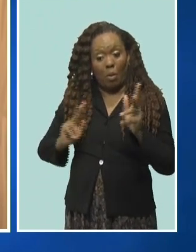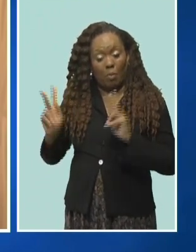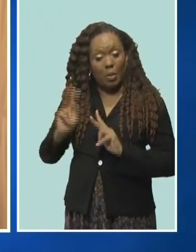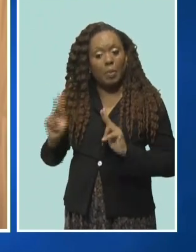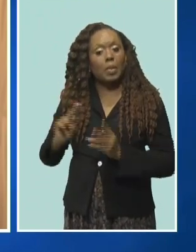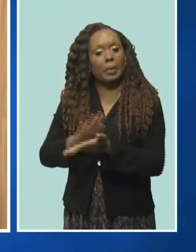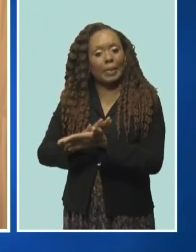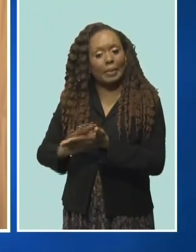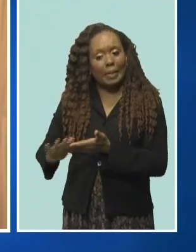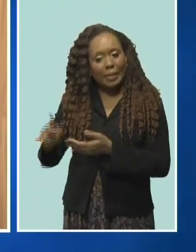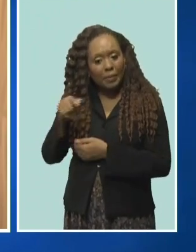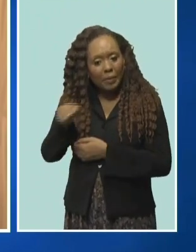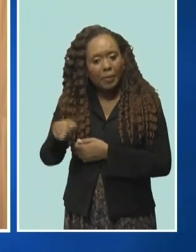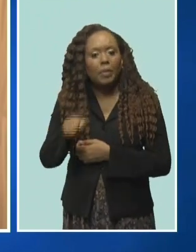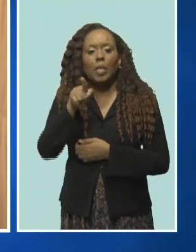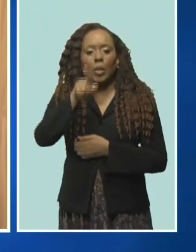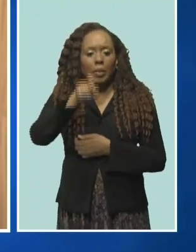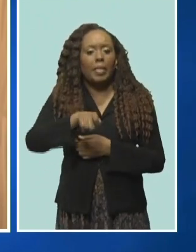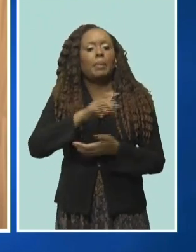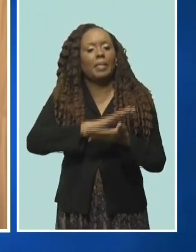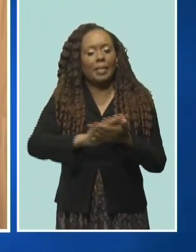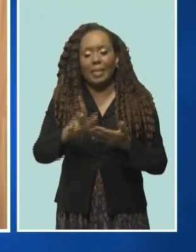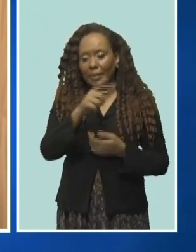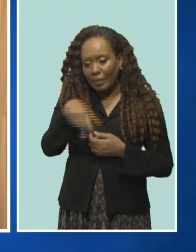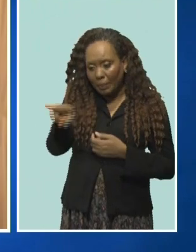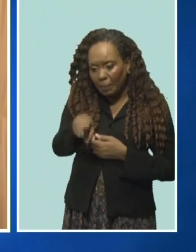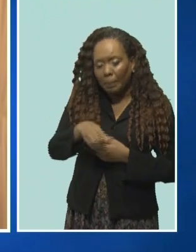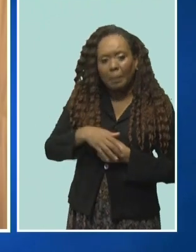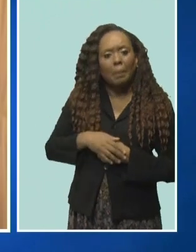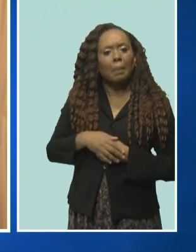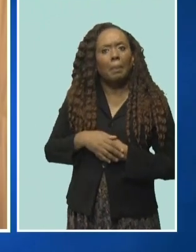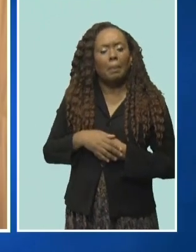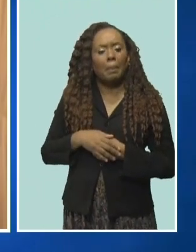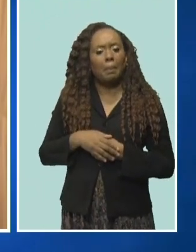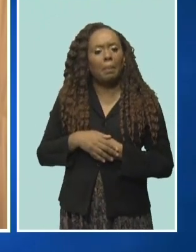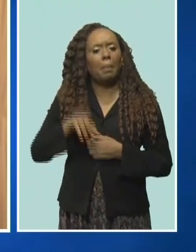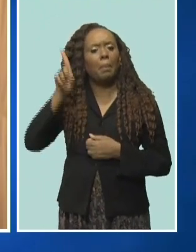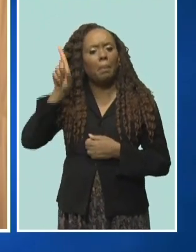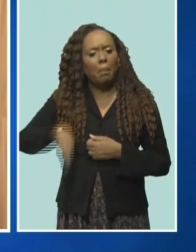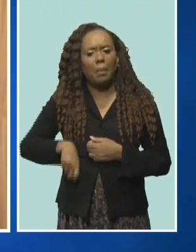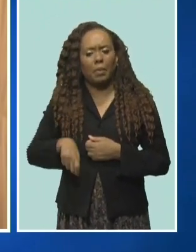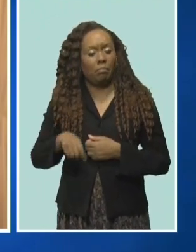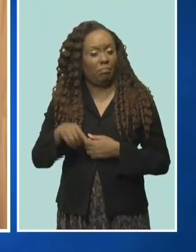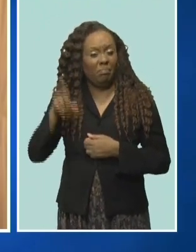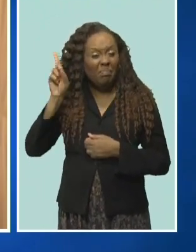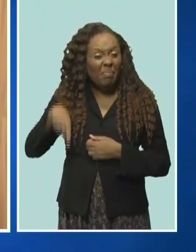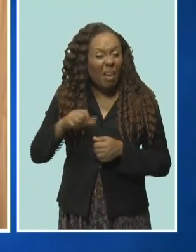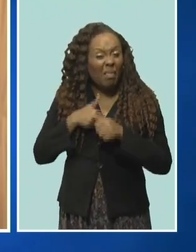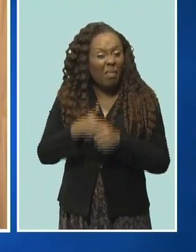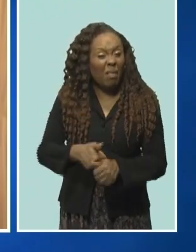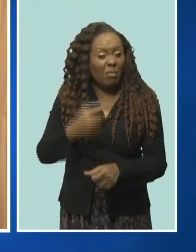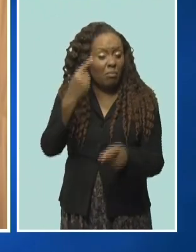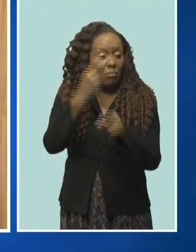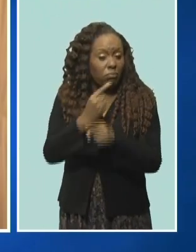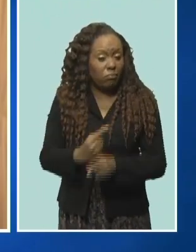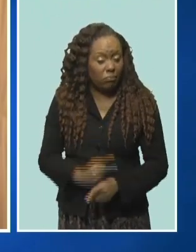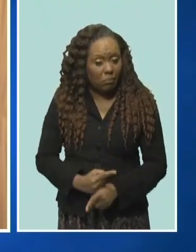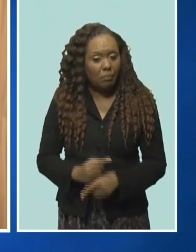every day in every action that we do. It must become a habit. Let us teach them to work